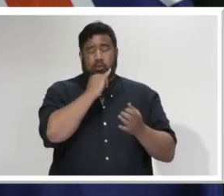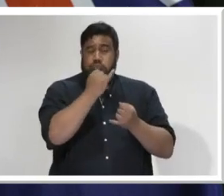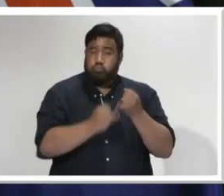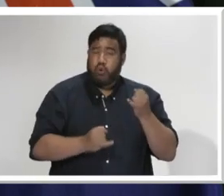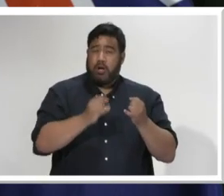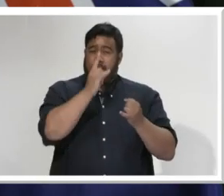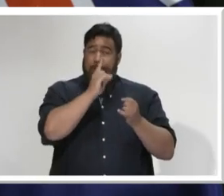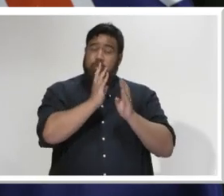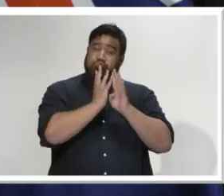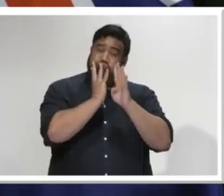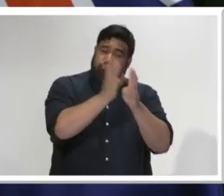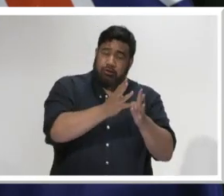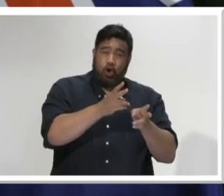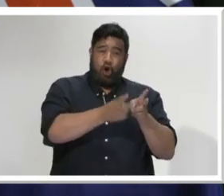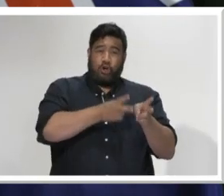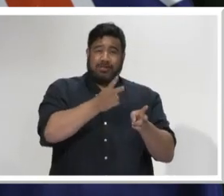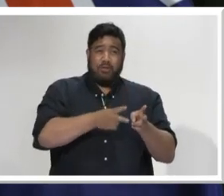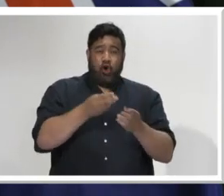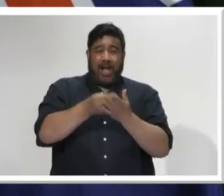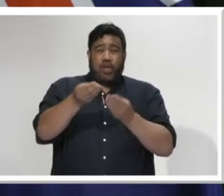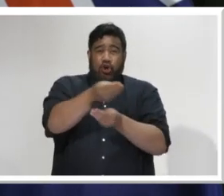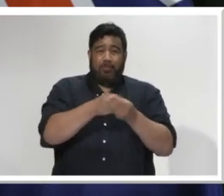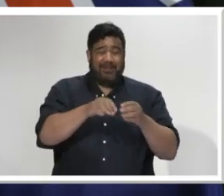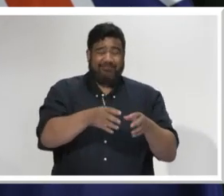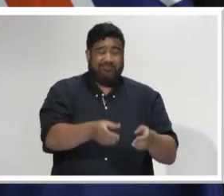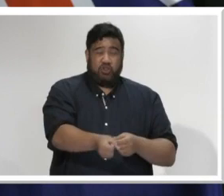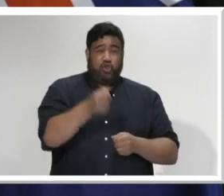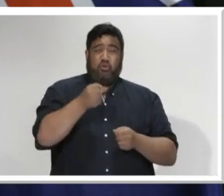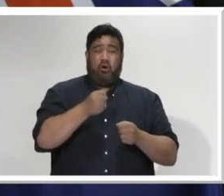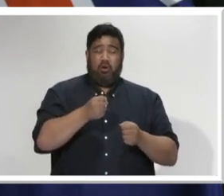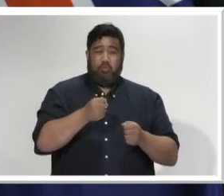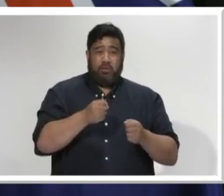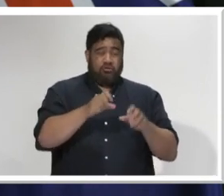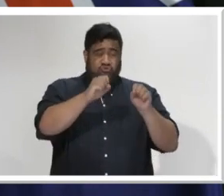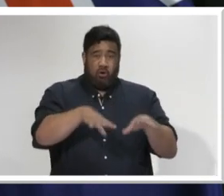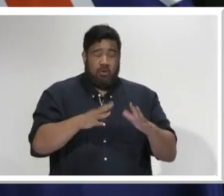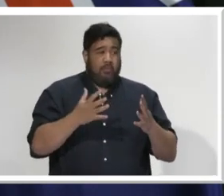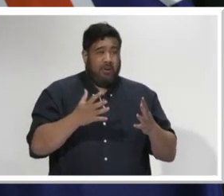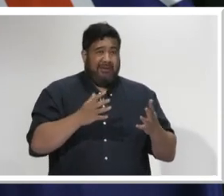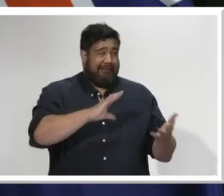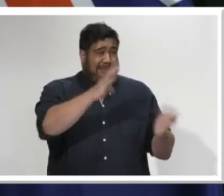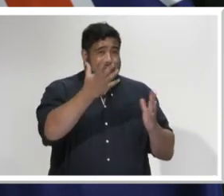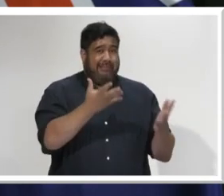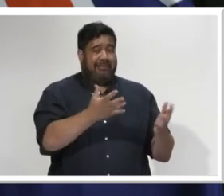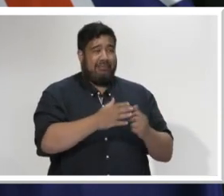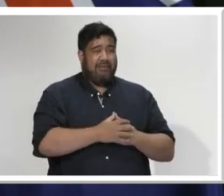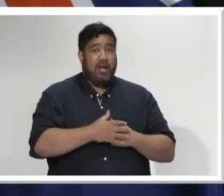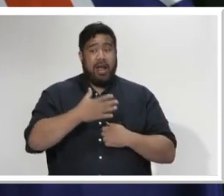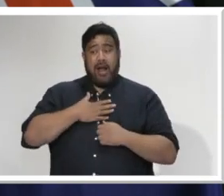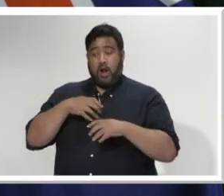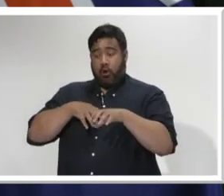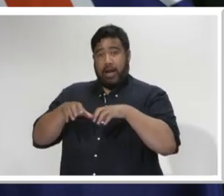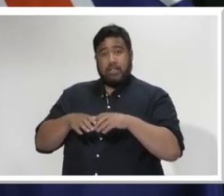our economy grinding to a halt regardless. We should not confuse the success of our actions